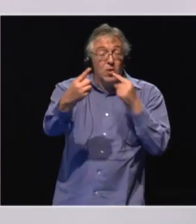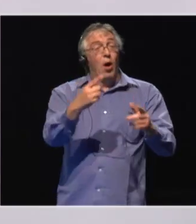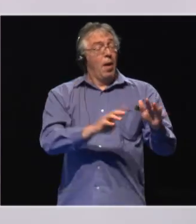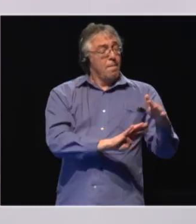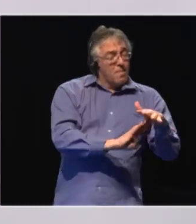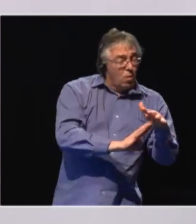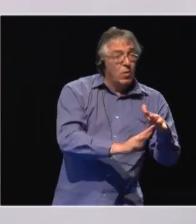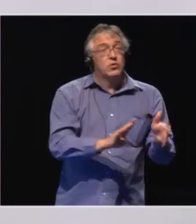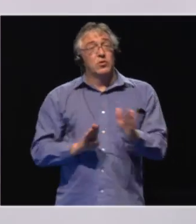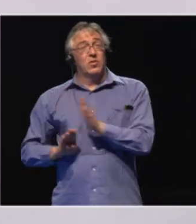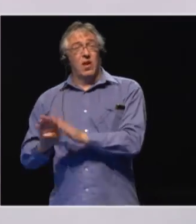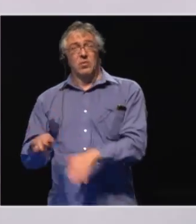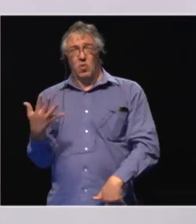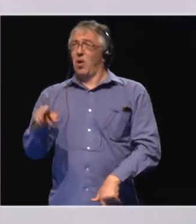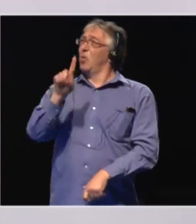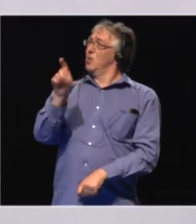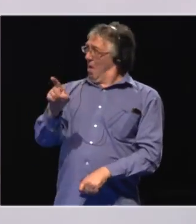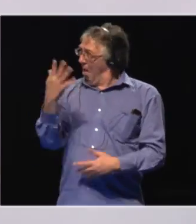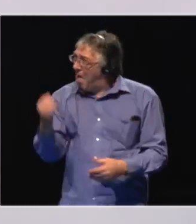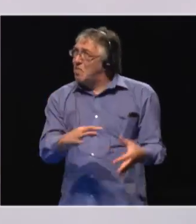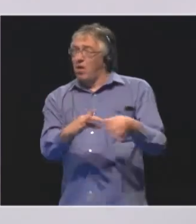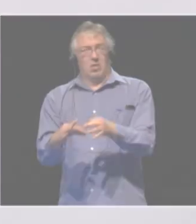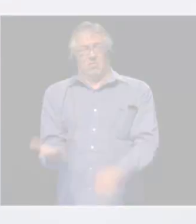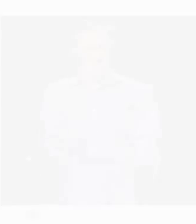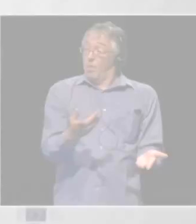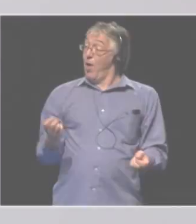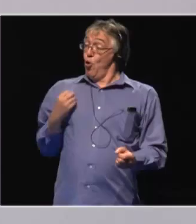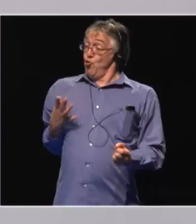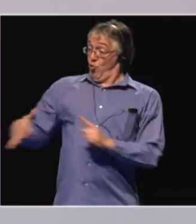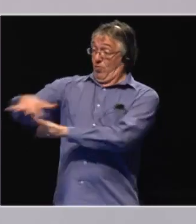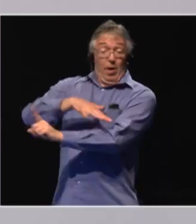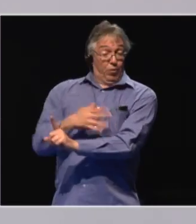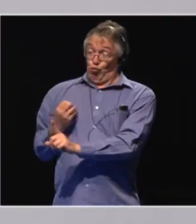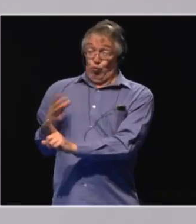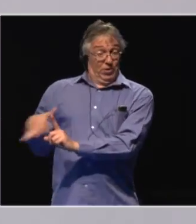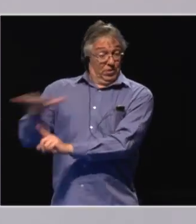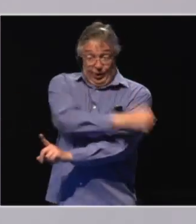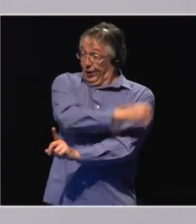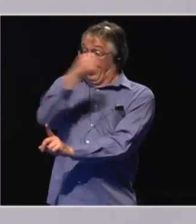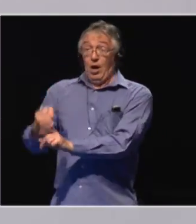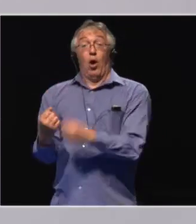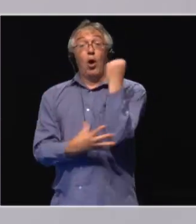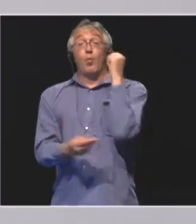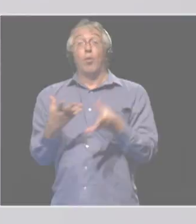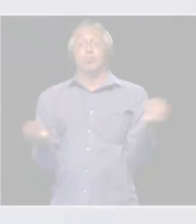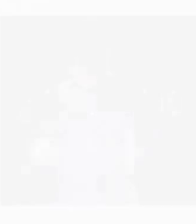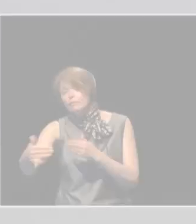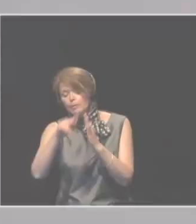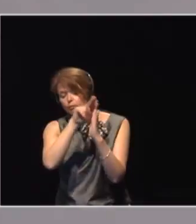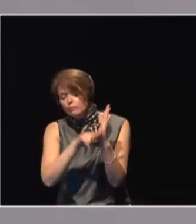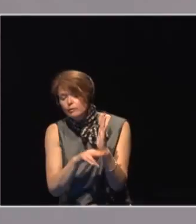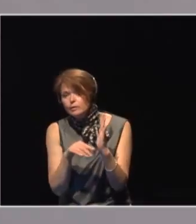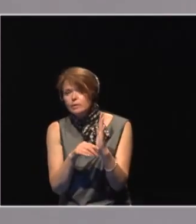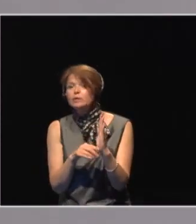question anymore. It's not only fact, it is policy. So migration is probably the most potent force for poverty reduction. To